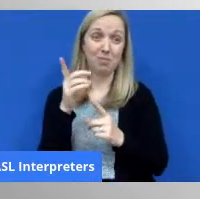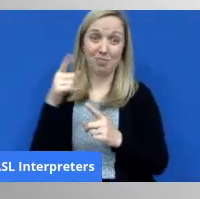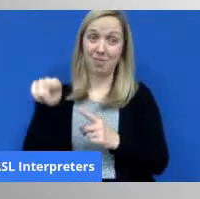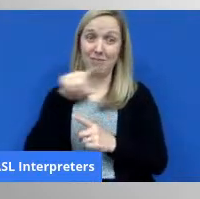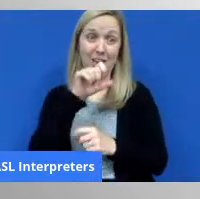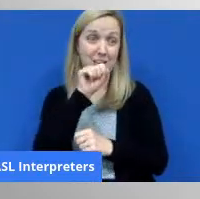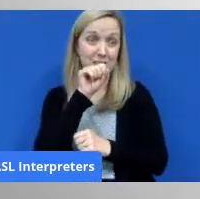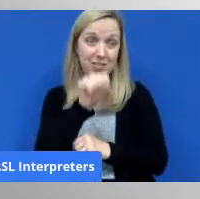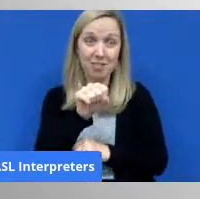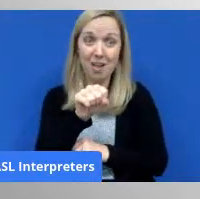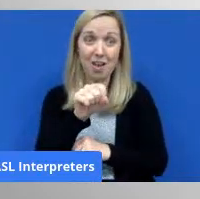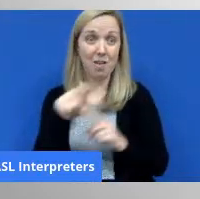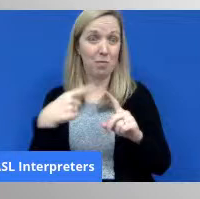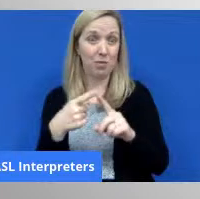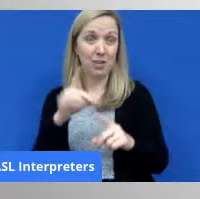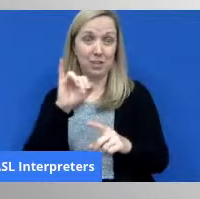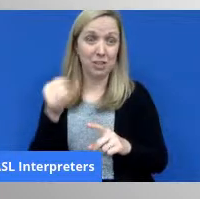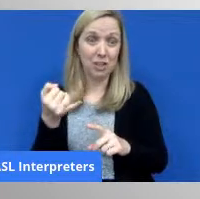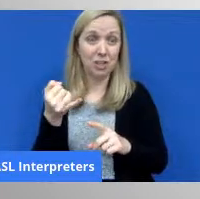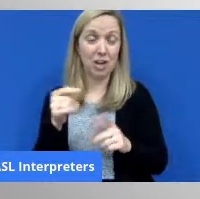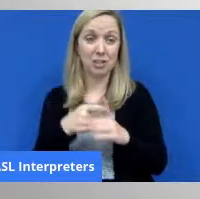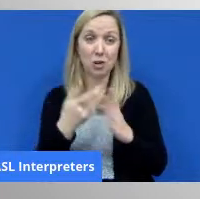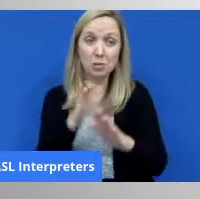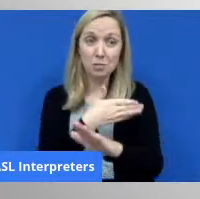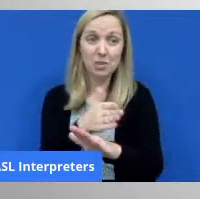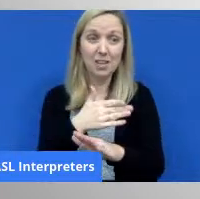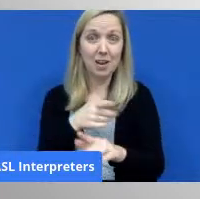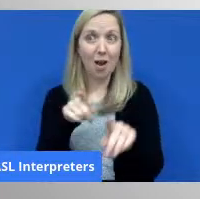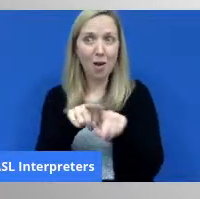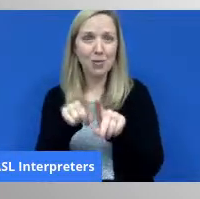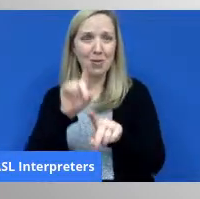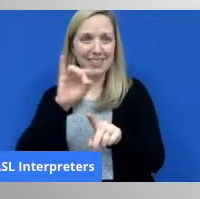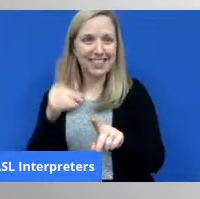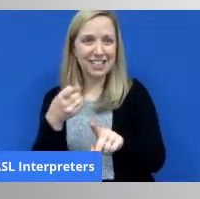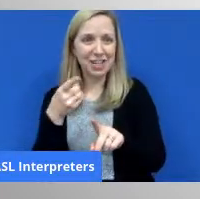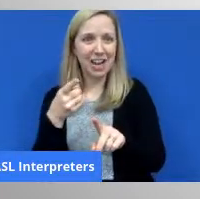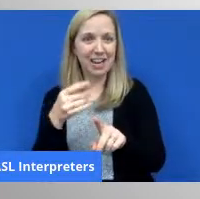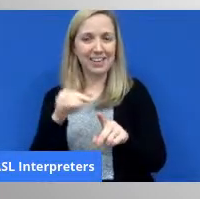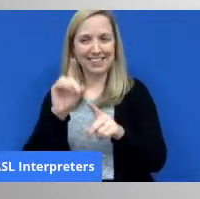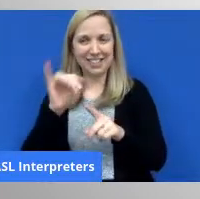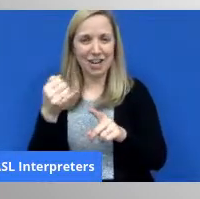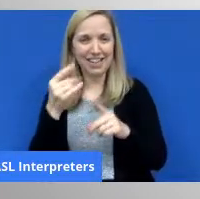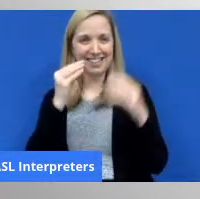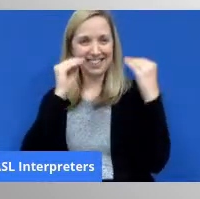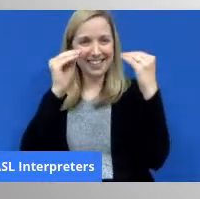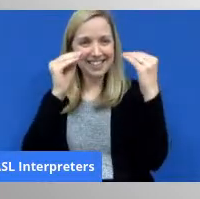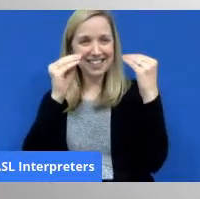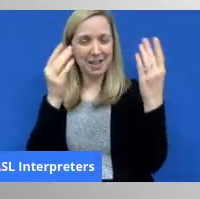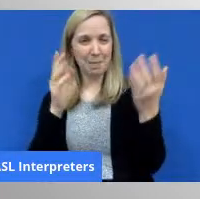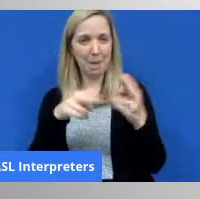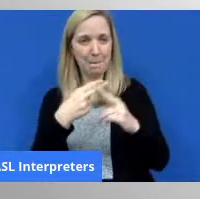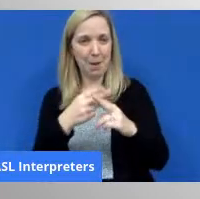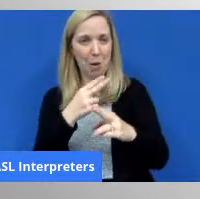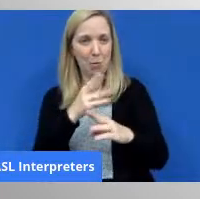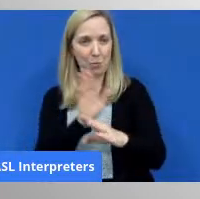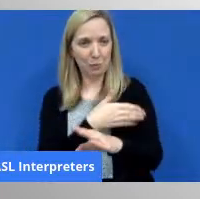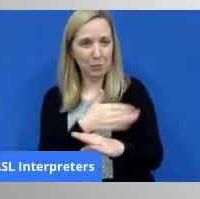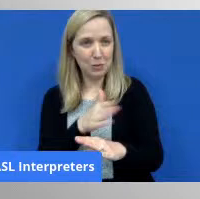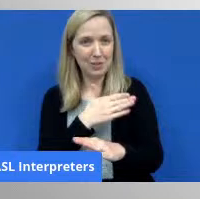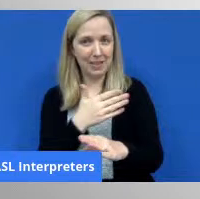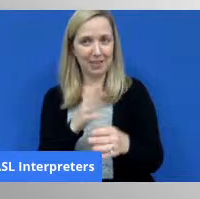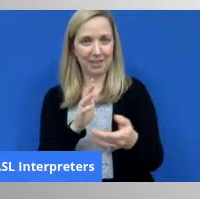DJ hits that floor, and he even teaches them about music and how to mix music and work with music. So we've tried to make